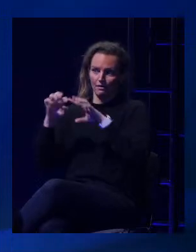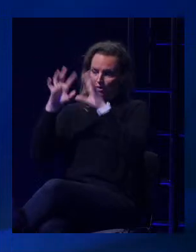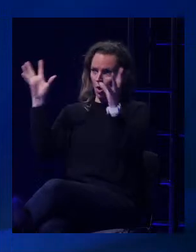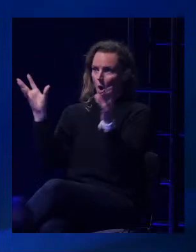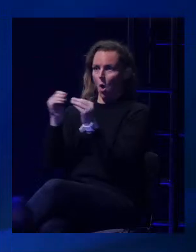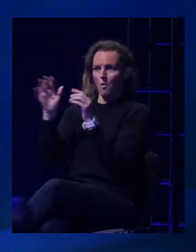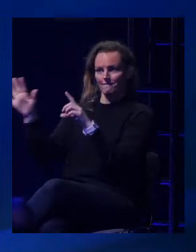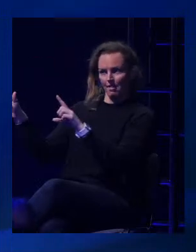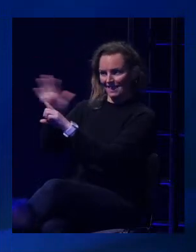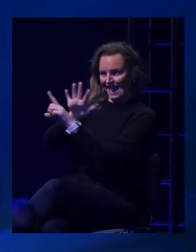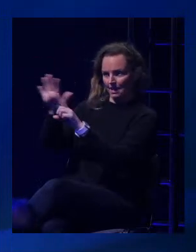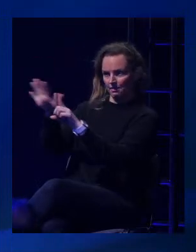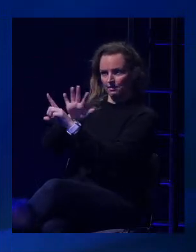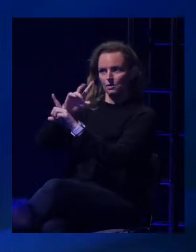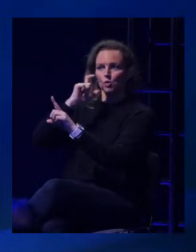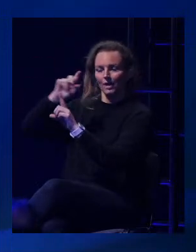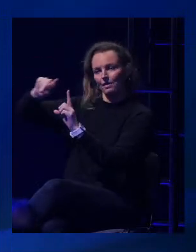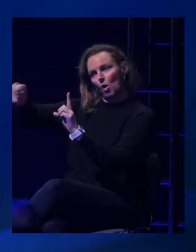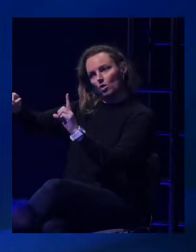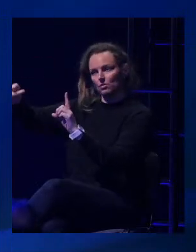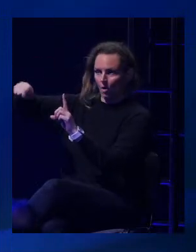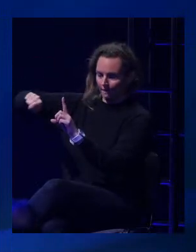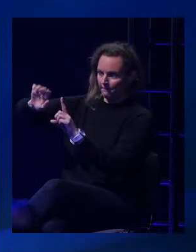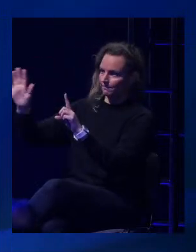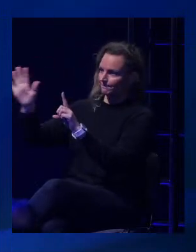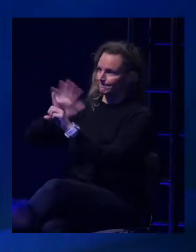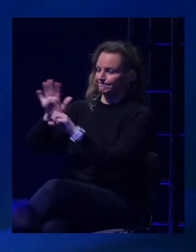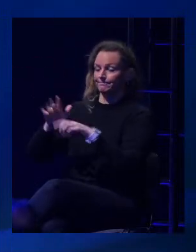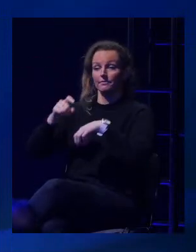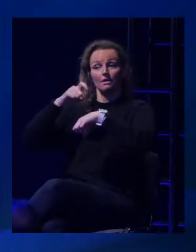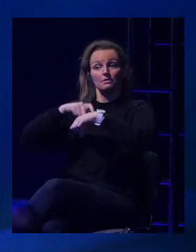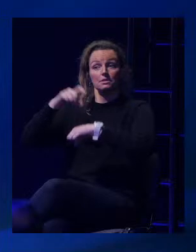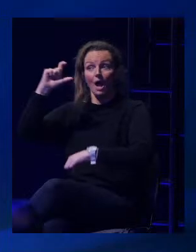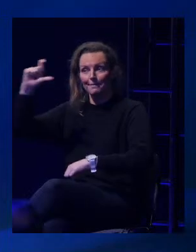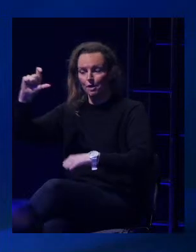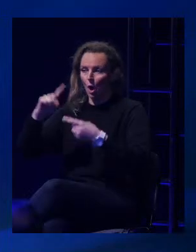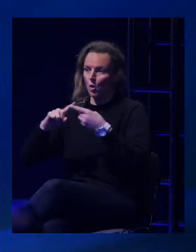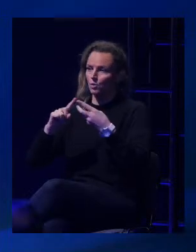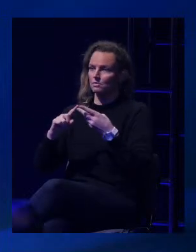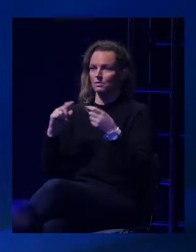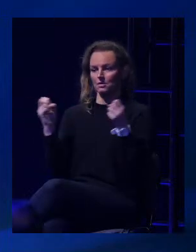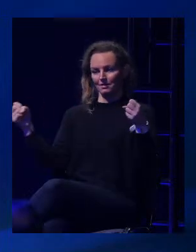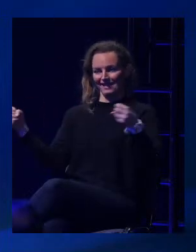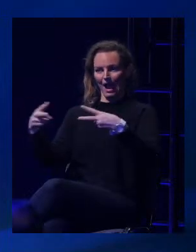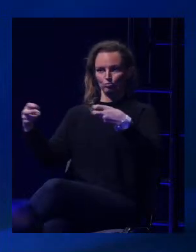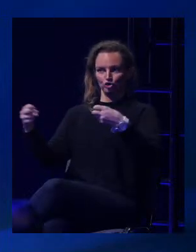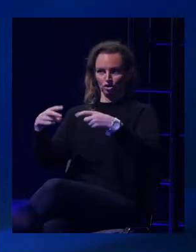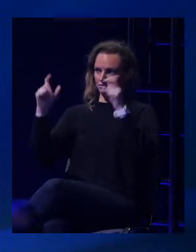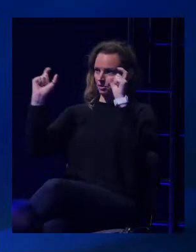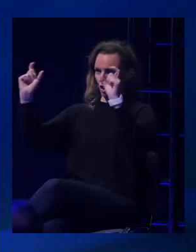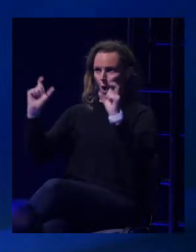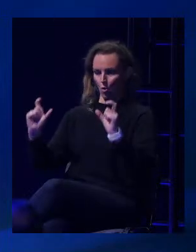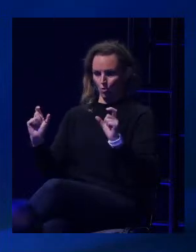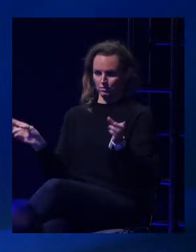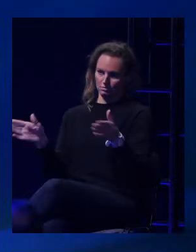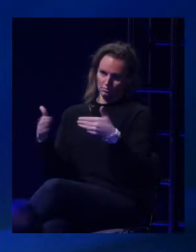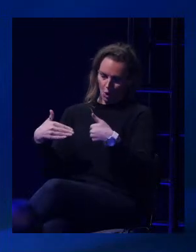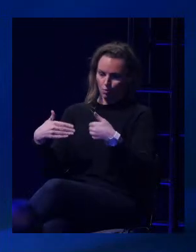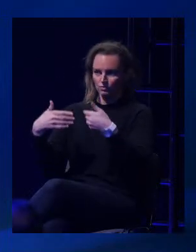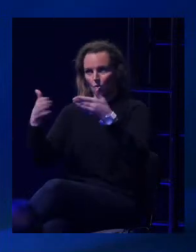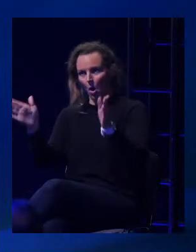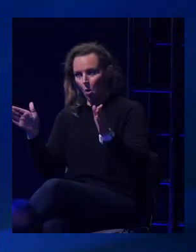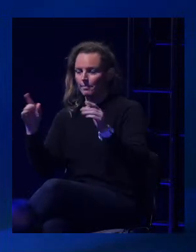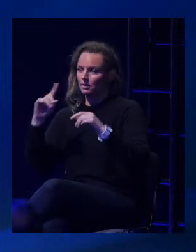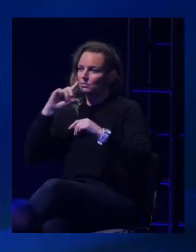off. VPID, camera, timecode, closed captions, and pipeline configs, these are all user text fields as well. So you're able